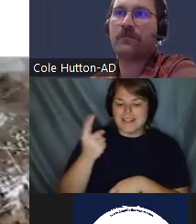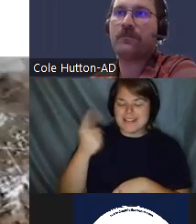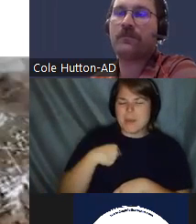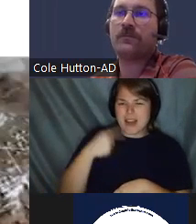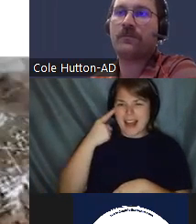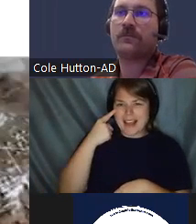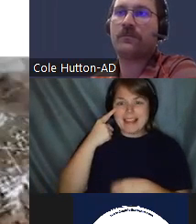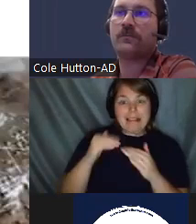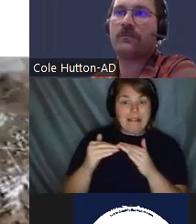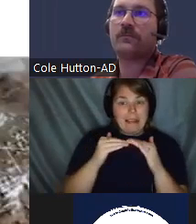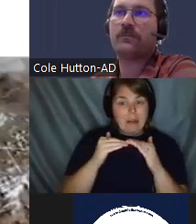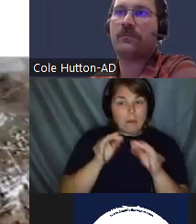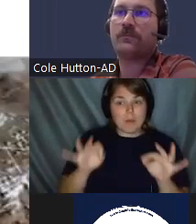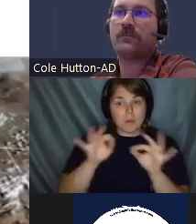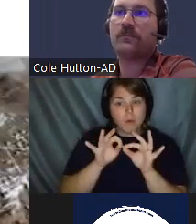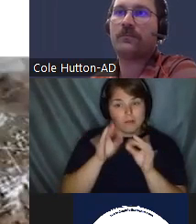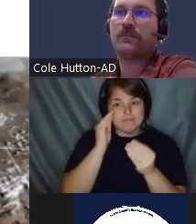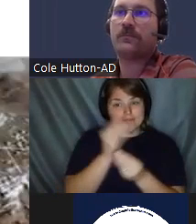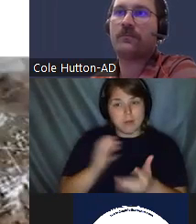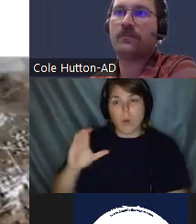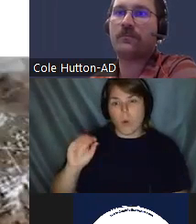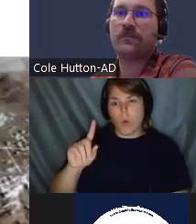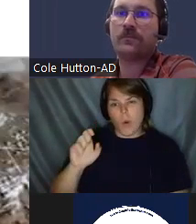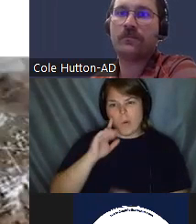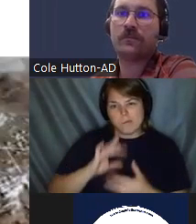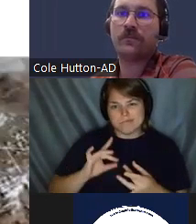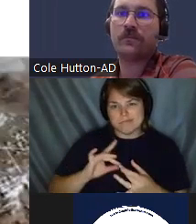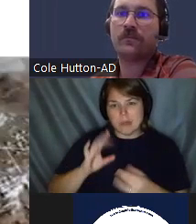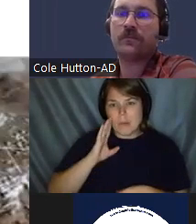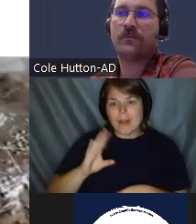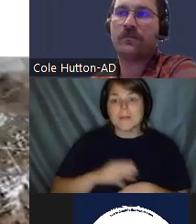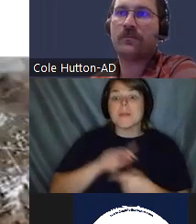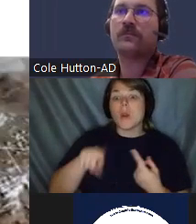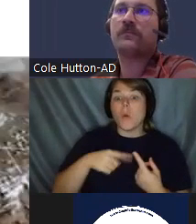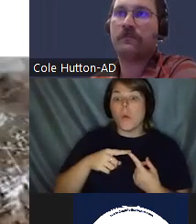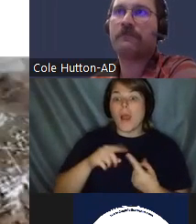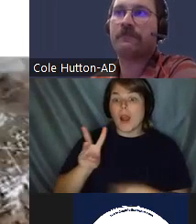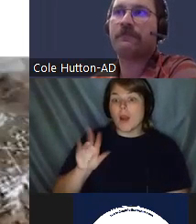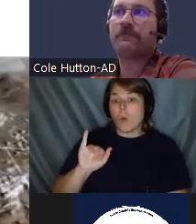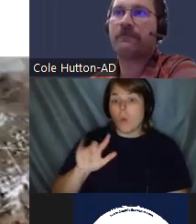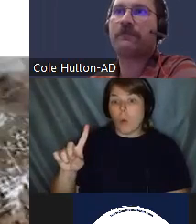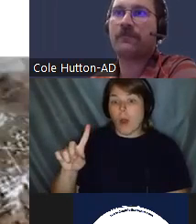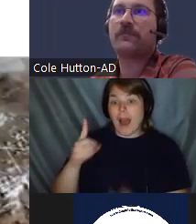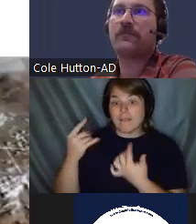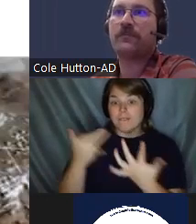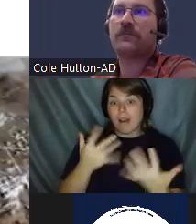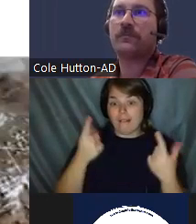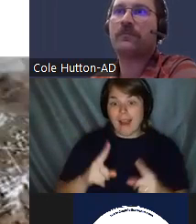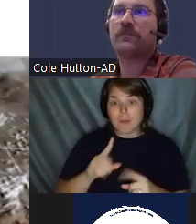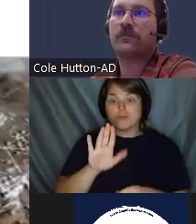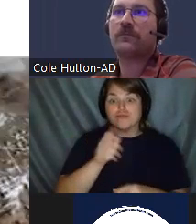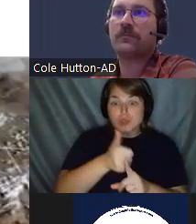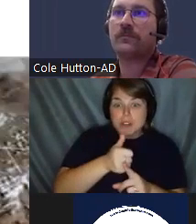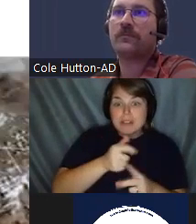think equally important to talk about that Cole will get into in a little bit is when there is a wildfire, what you, your neighbors, your friends, family can do to